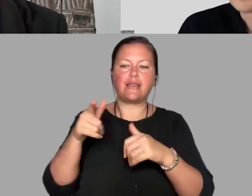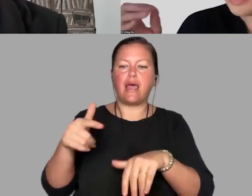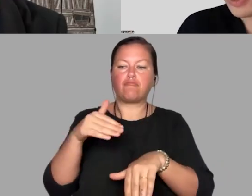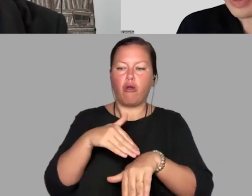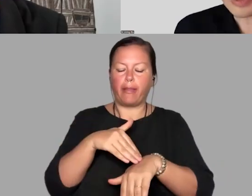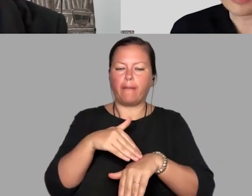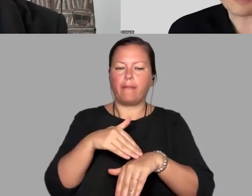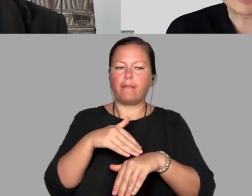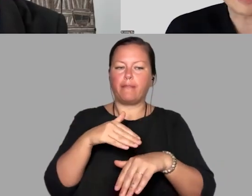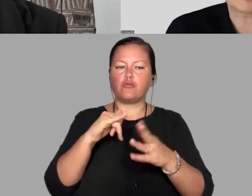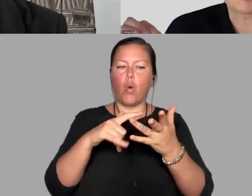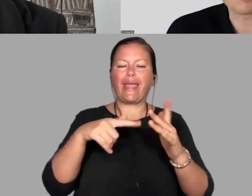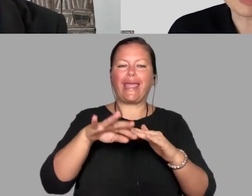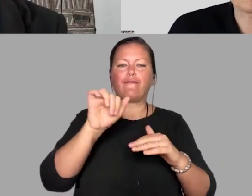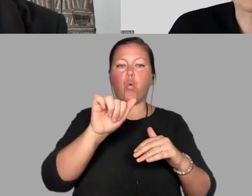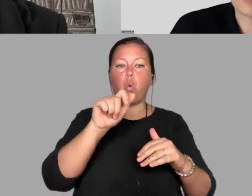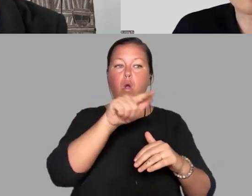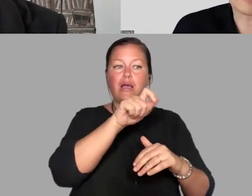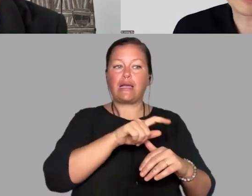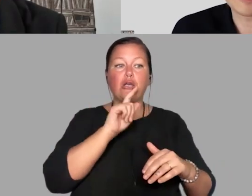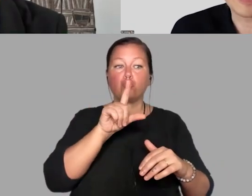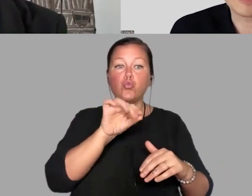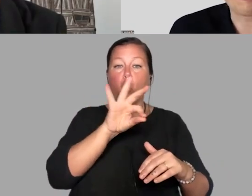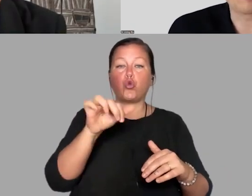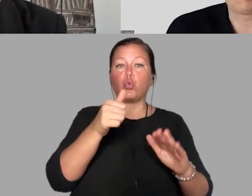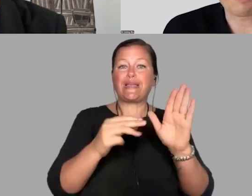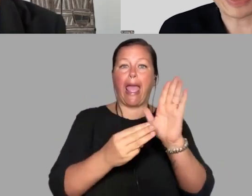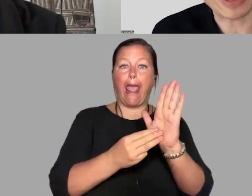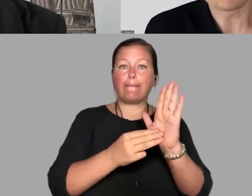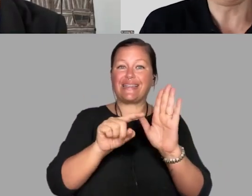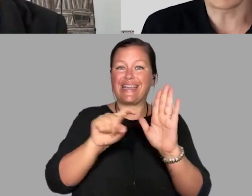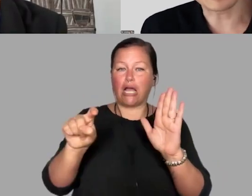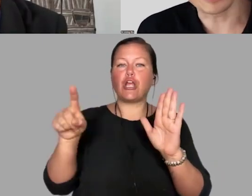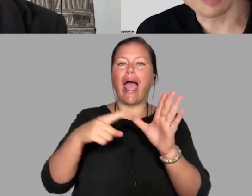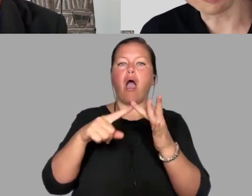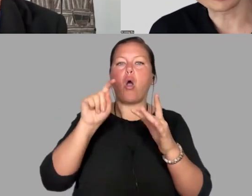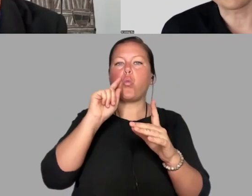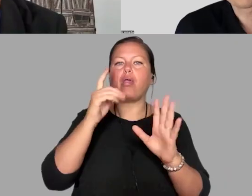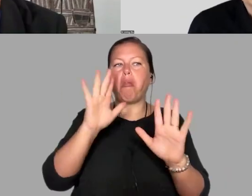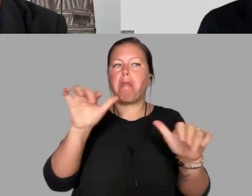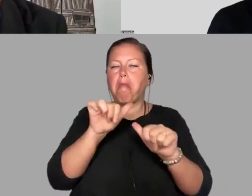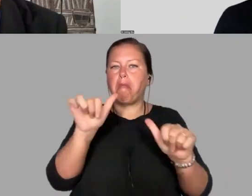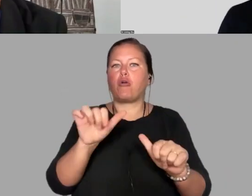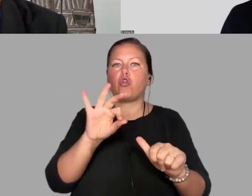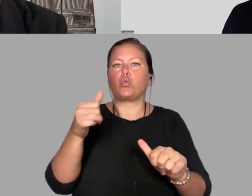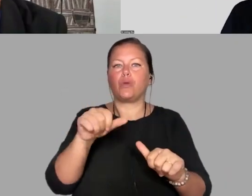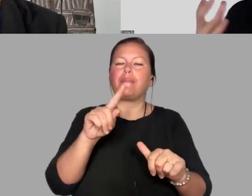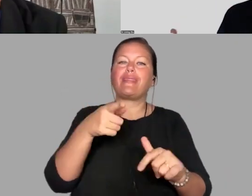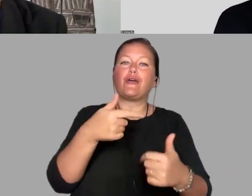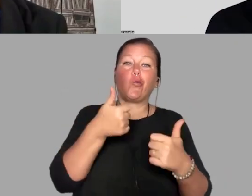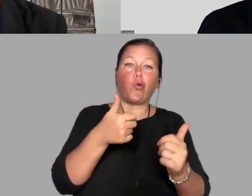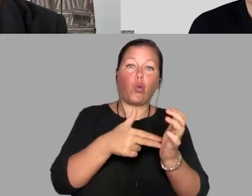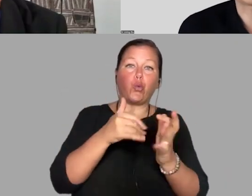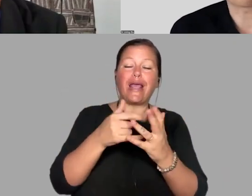you in your custom instruction says do not use M dash, it will respect that. But that's both good news and bad news